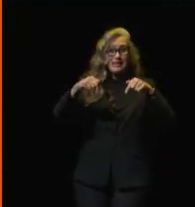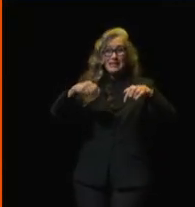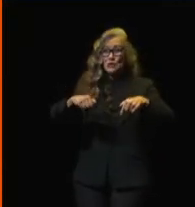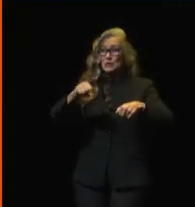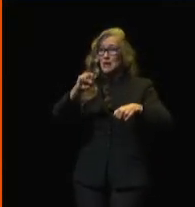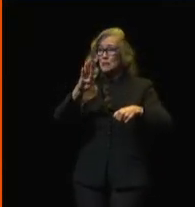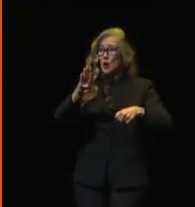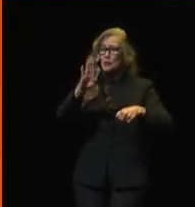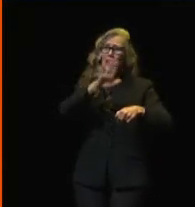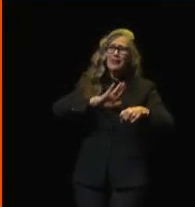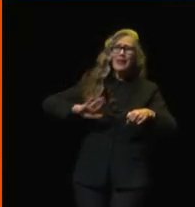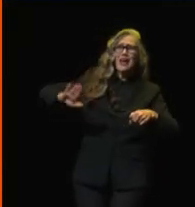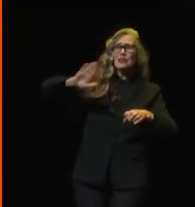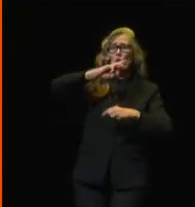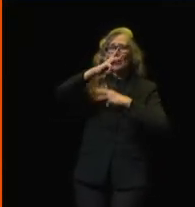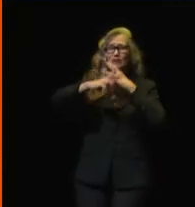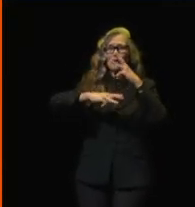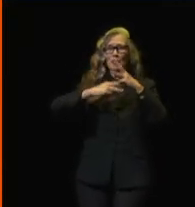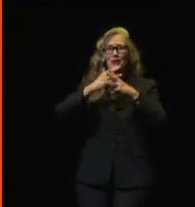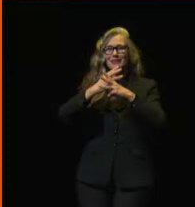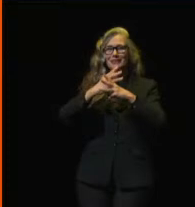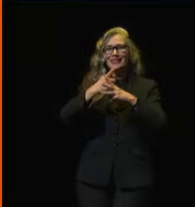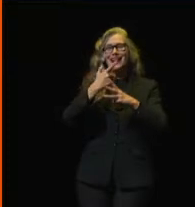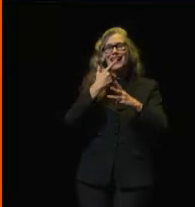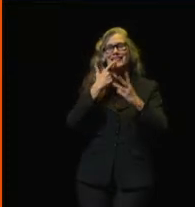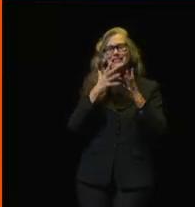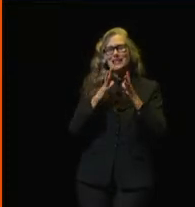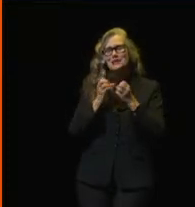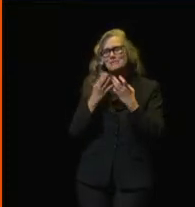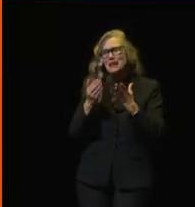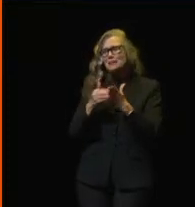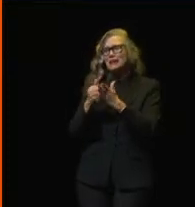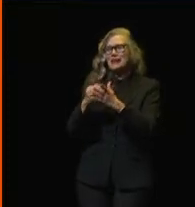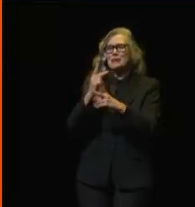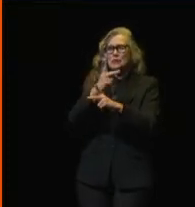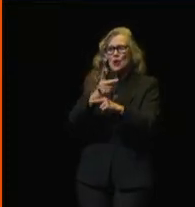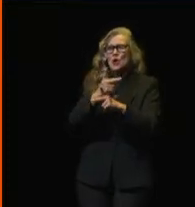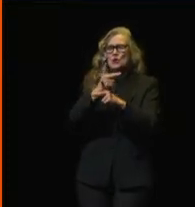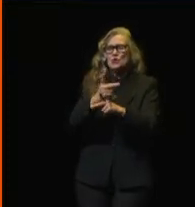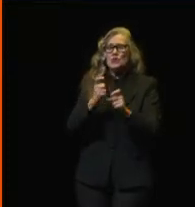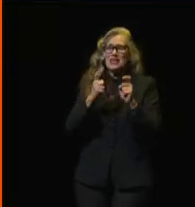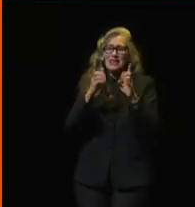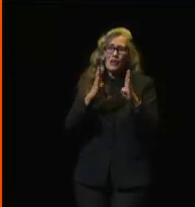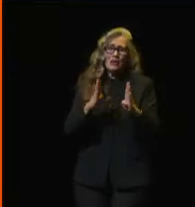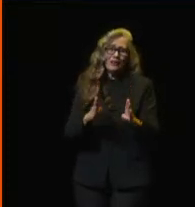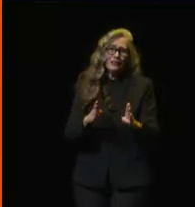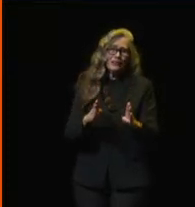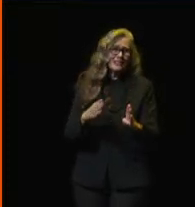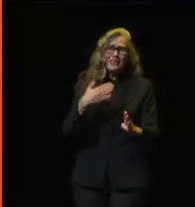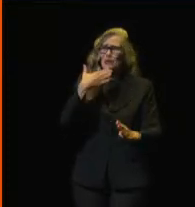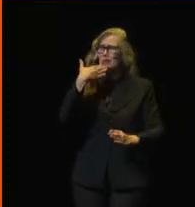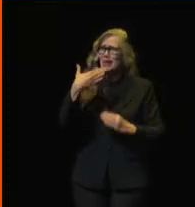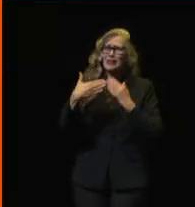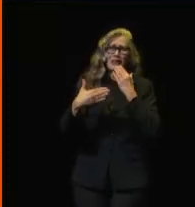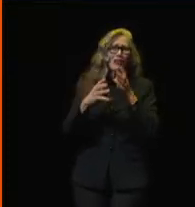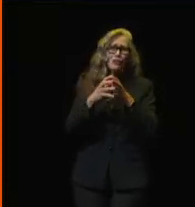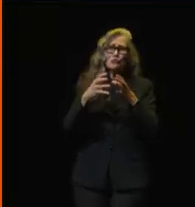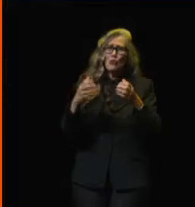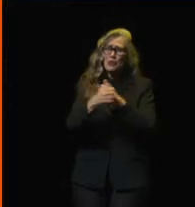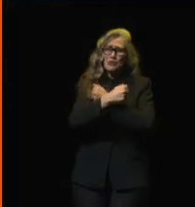many, many times how grateful I am to all of his caregivers for the incredible love and care they showed to Ady and to our whole